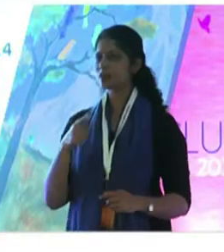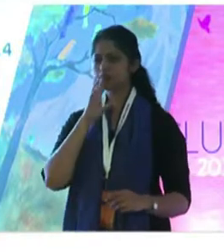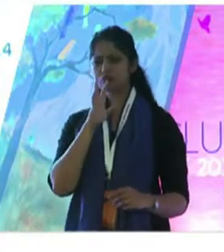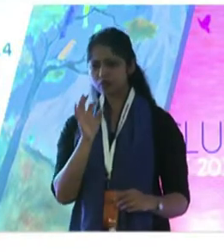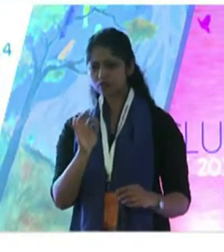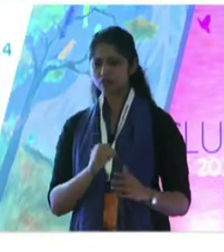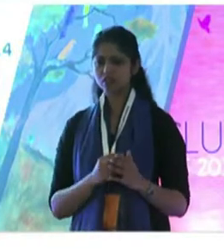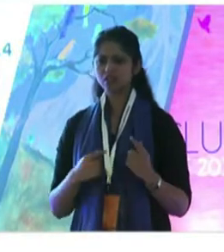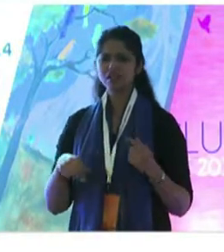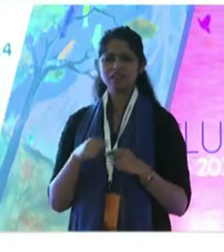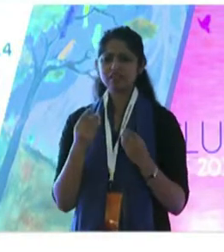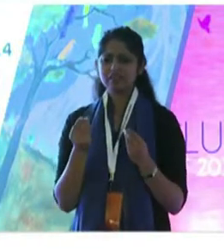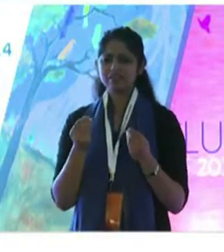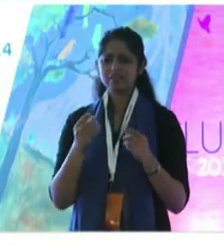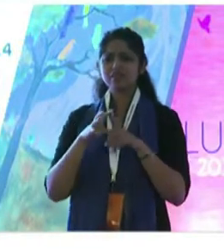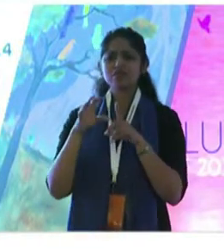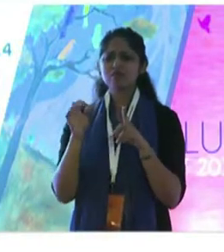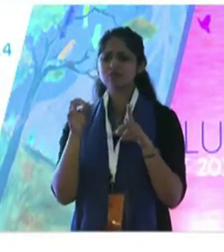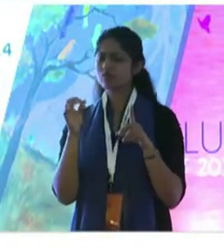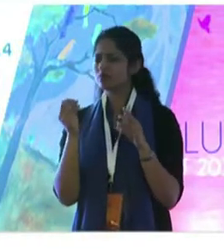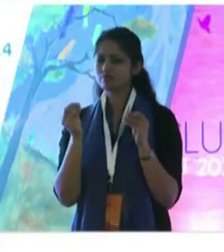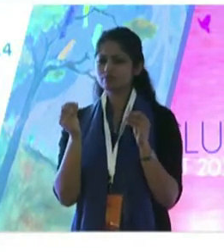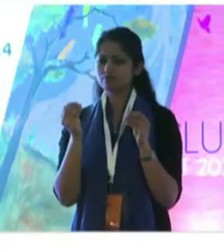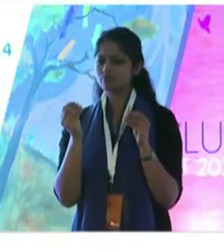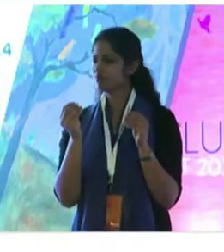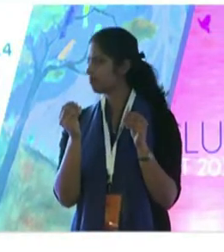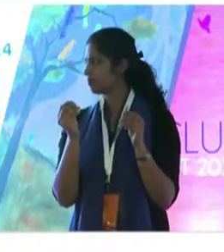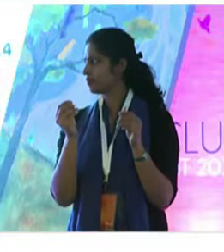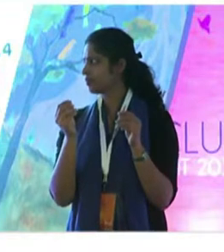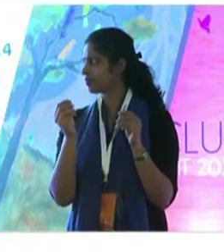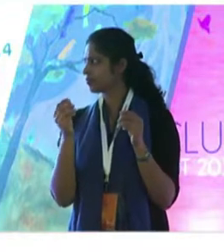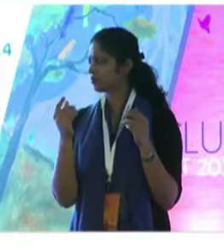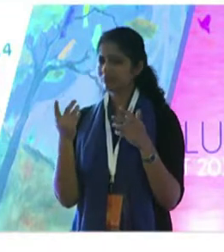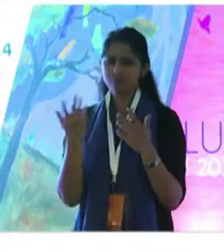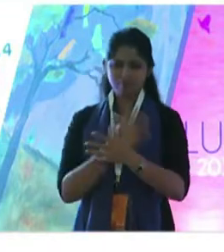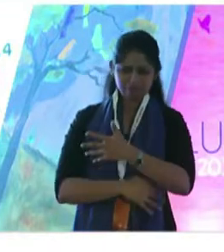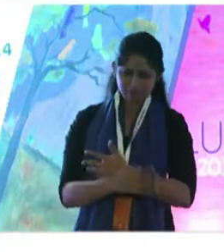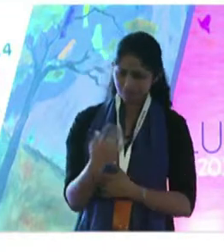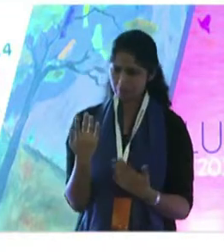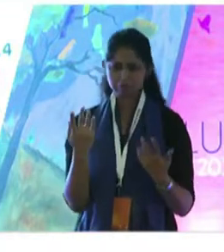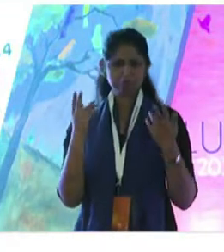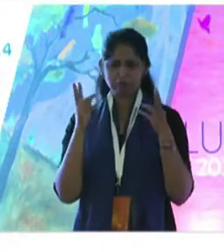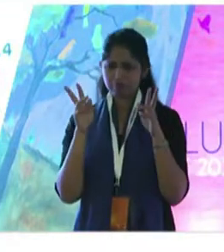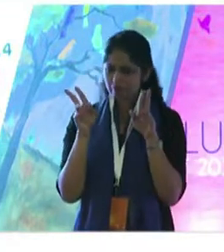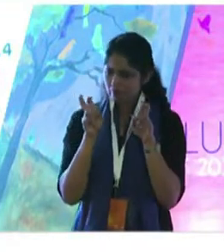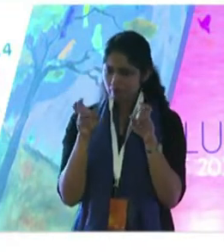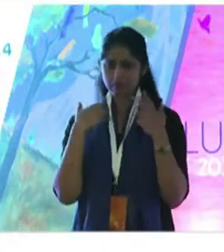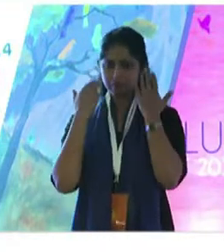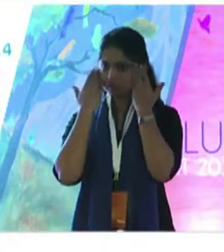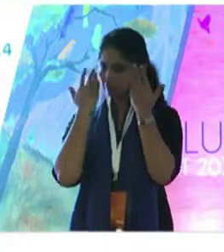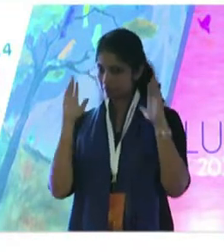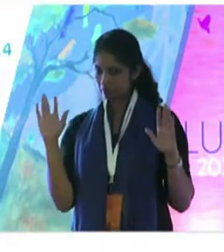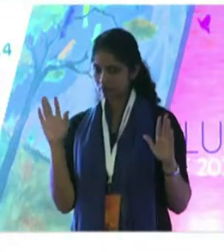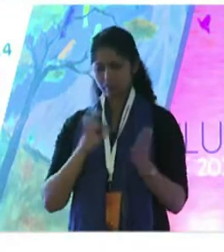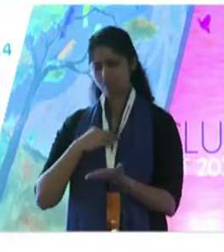had almost nothing to do with you know, this world of disability. I